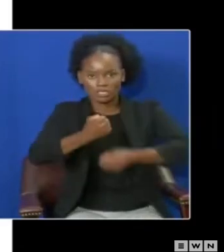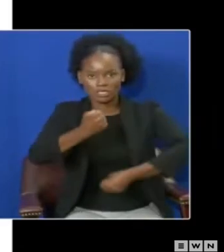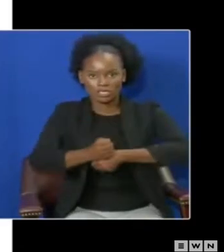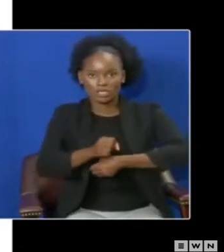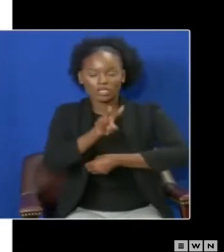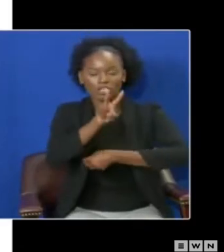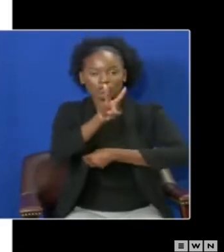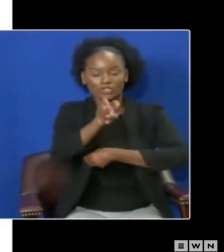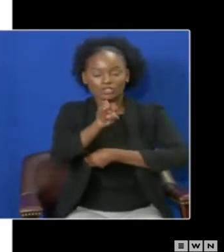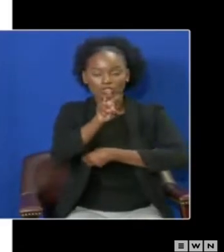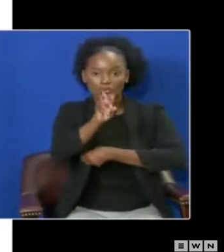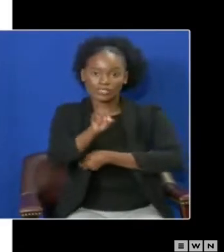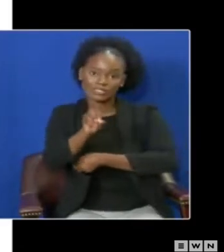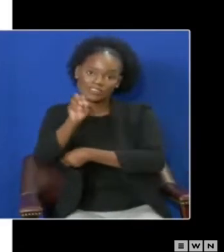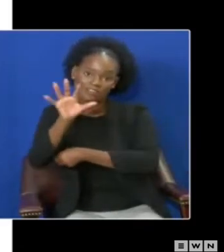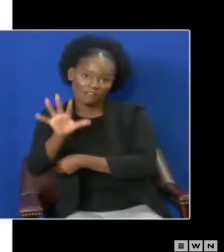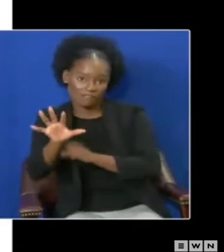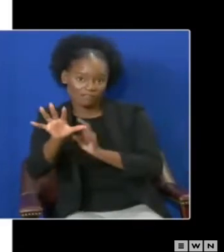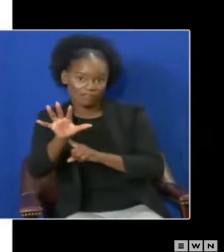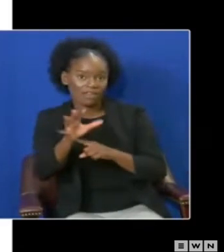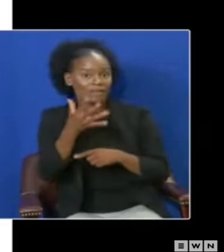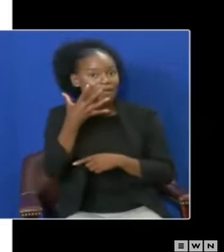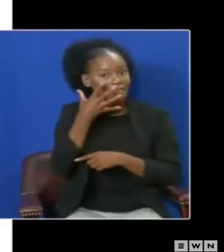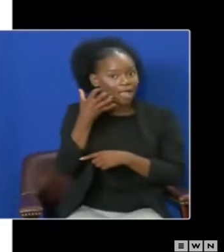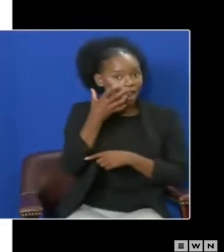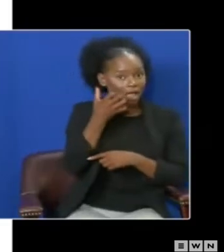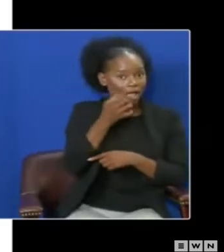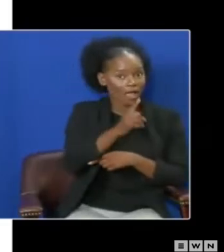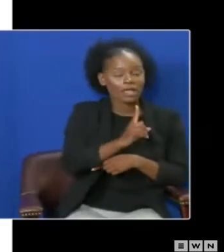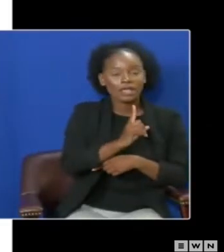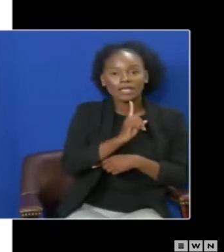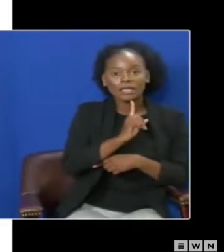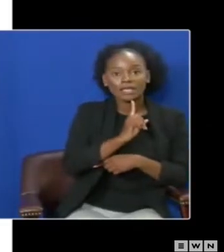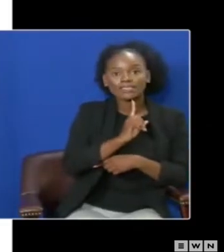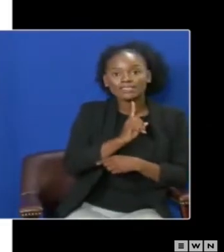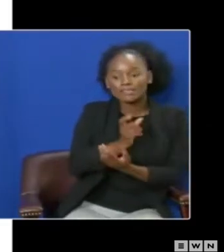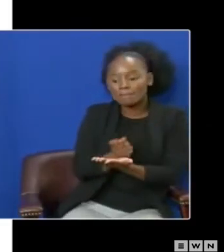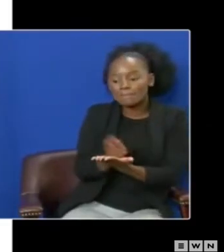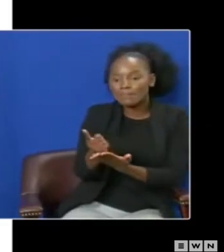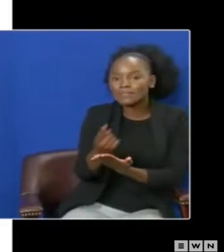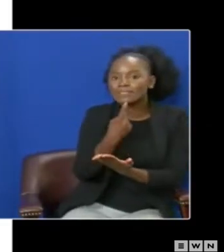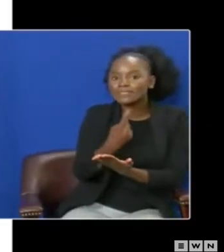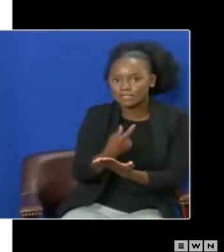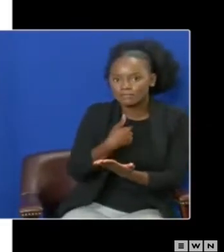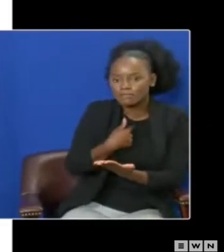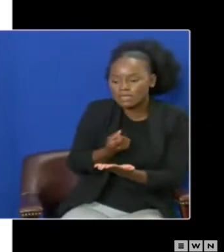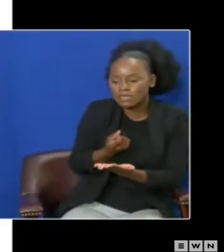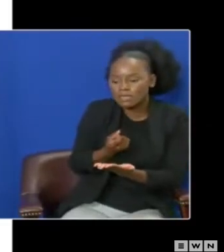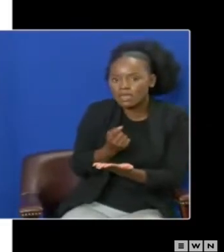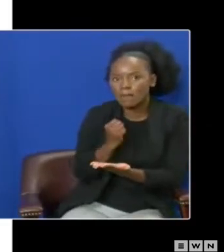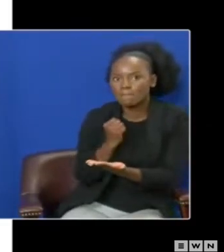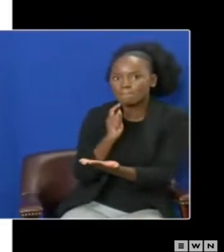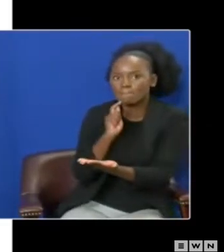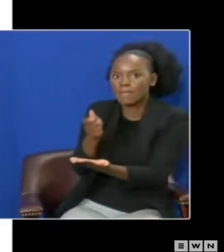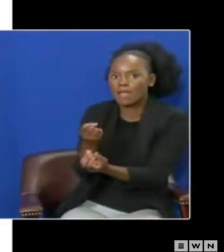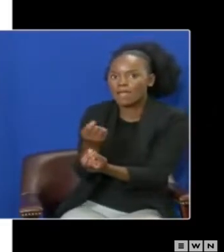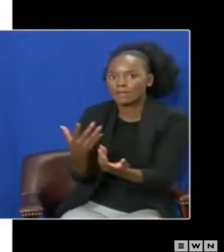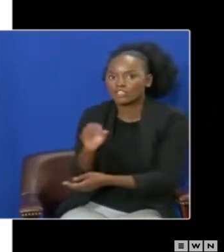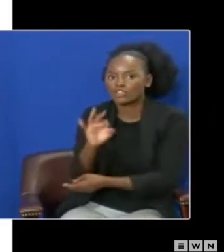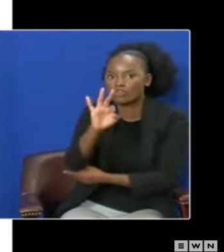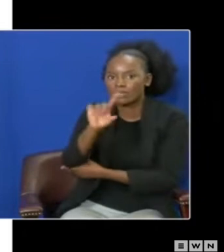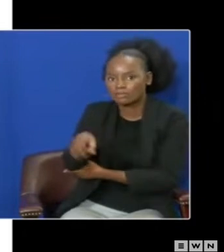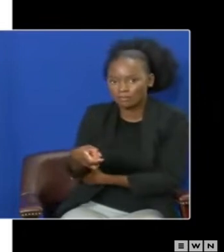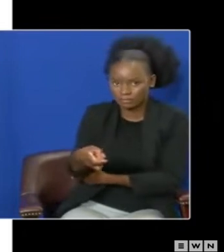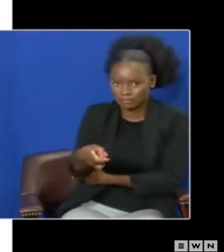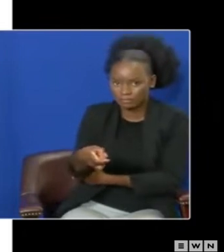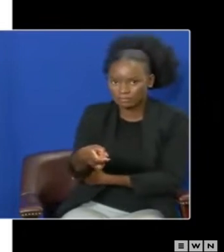Matlala says, I sent 3K. This is followed by a message from Mr.